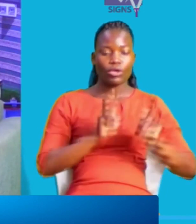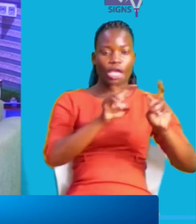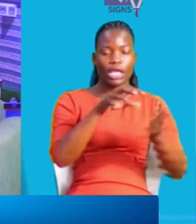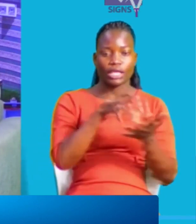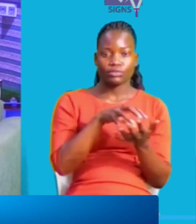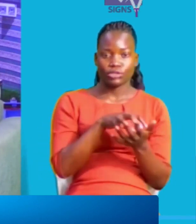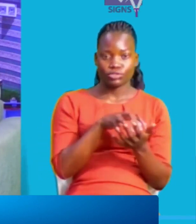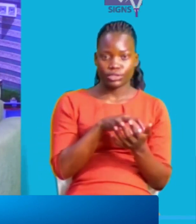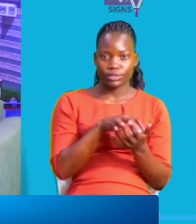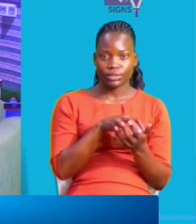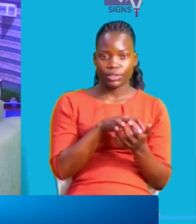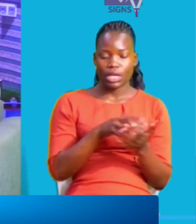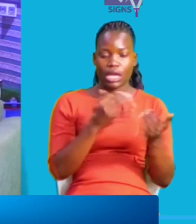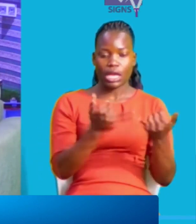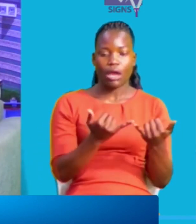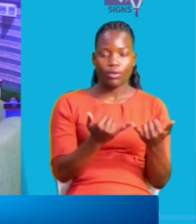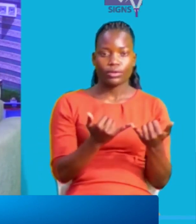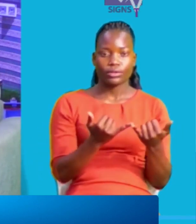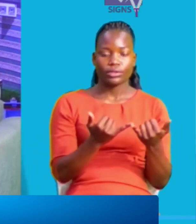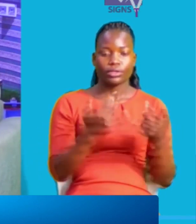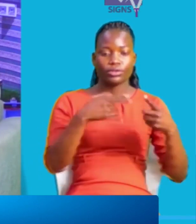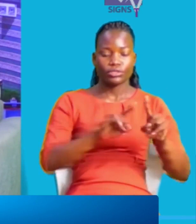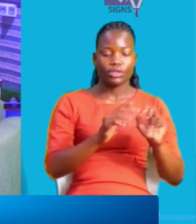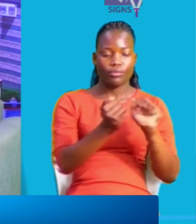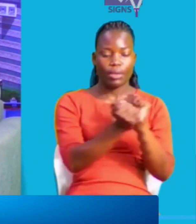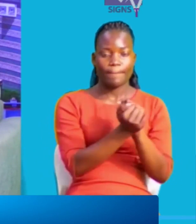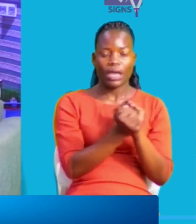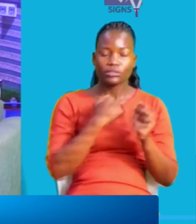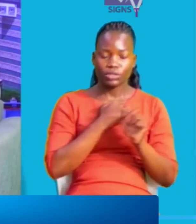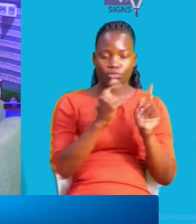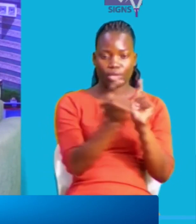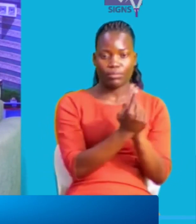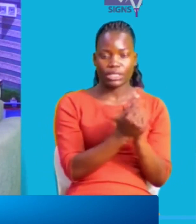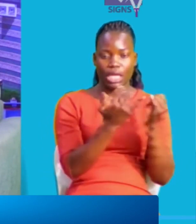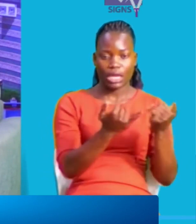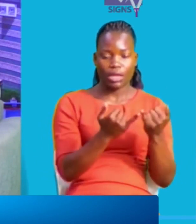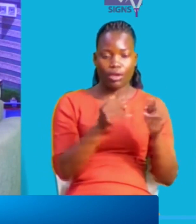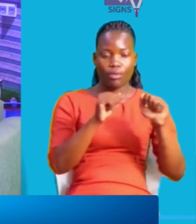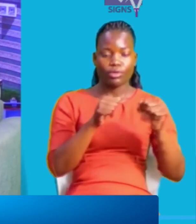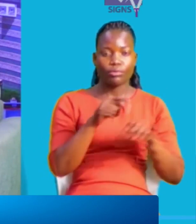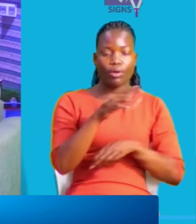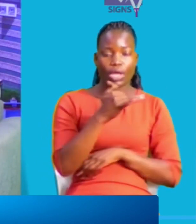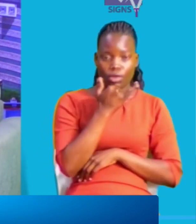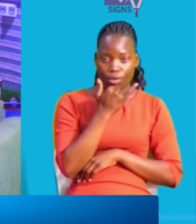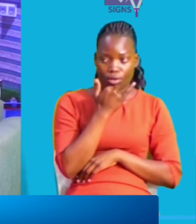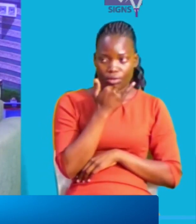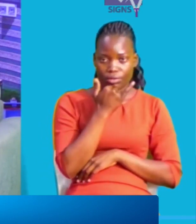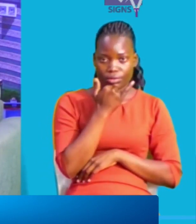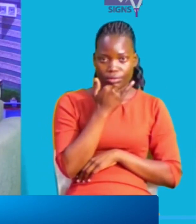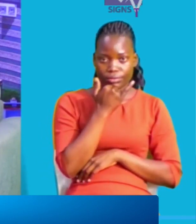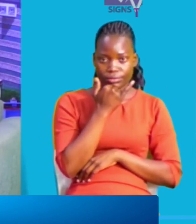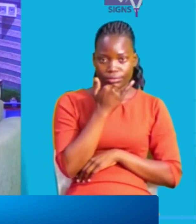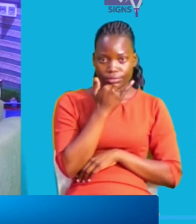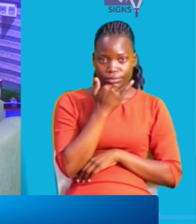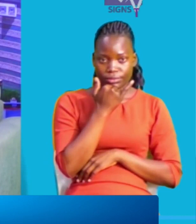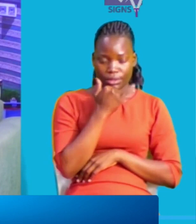situation saa hii wewe mwenyewe tumekutana nawe hapa leo. Unaweza kuwa umefanya makosa.